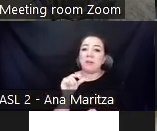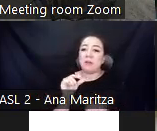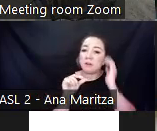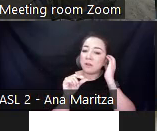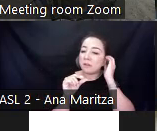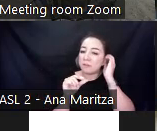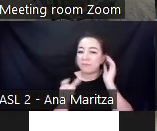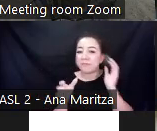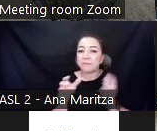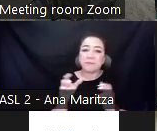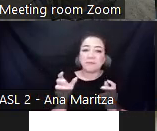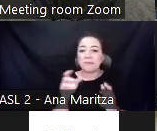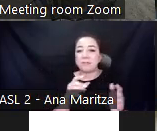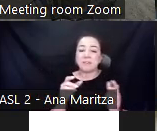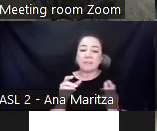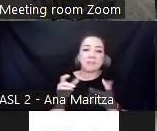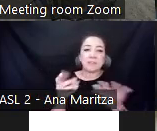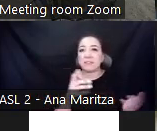love it. It's a Russian nesting doll